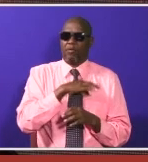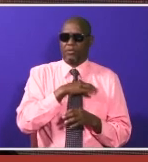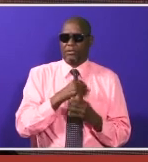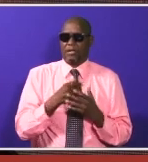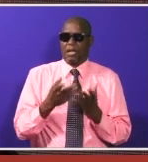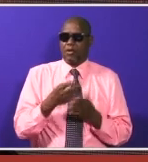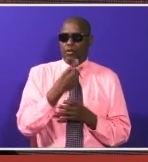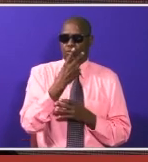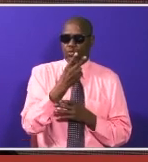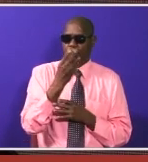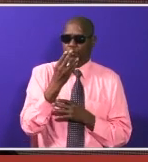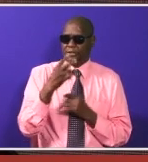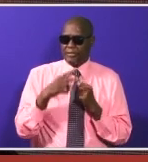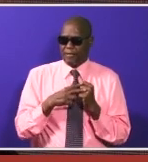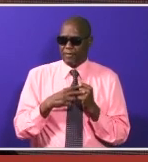247 is not one.